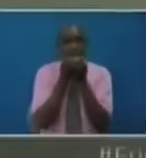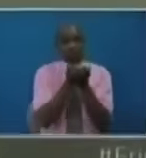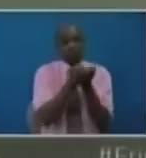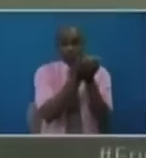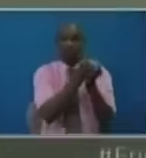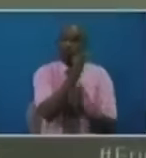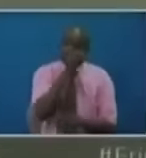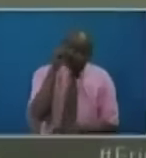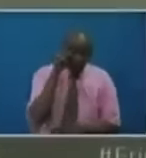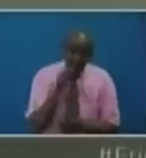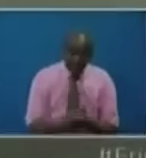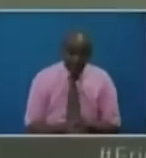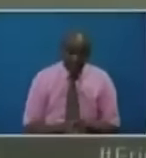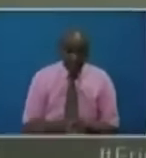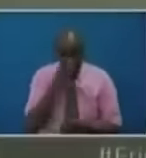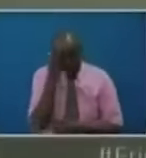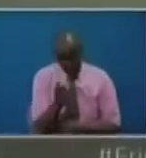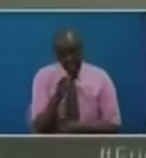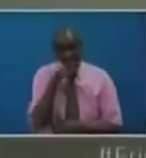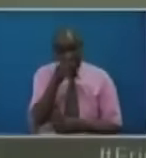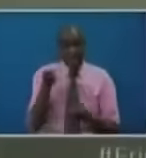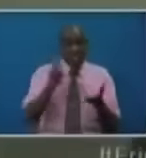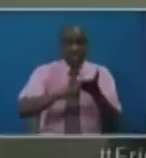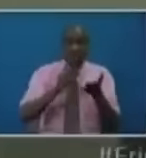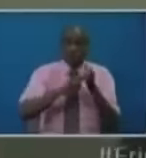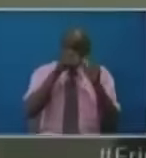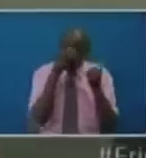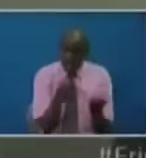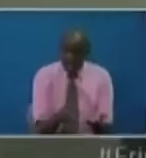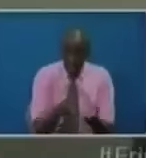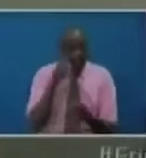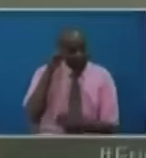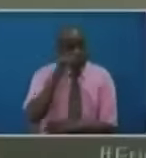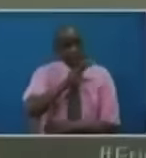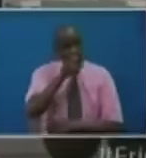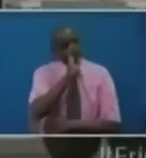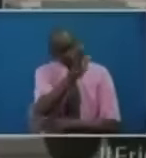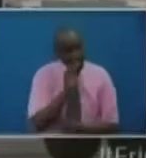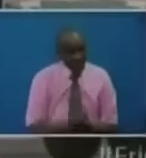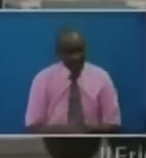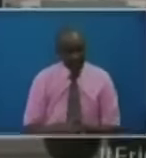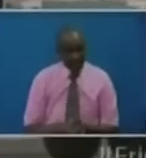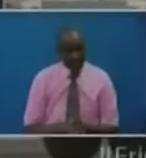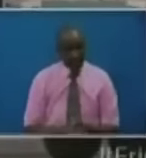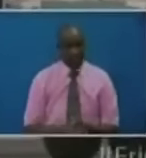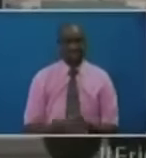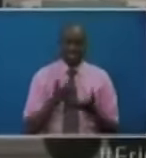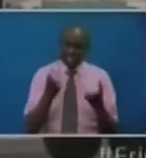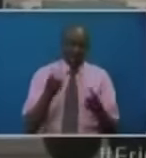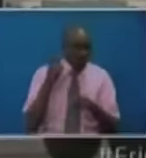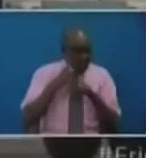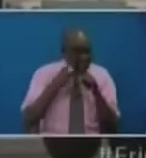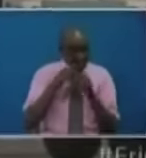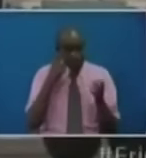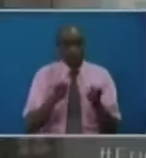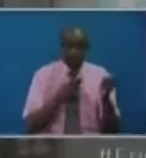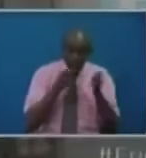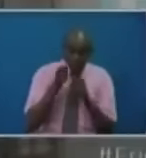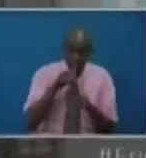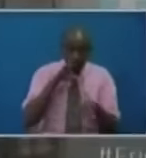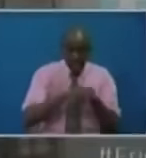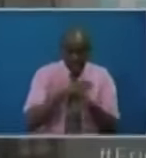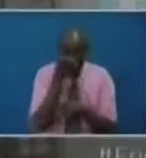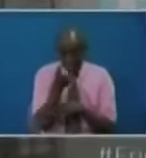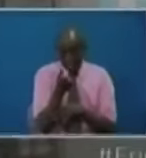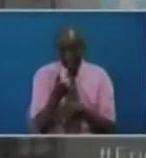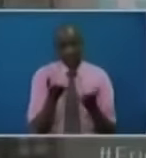Mombasa. Kwa sababu hii ni rasilimali ambayo iko katika kaunti yao. For 1 year of gasping to control revenue from twin